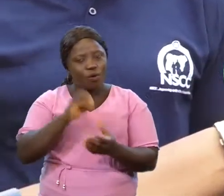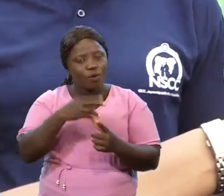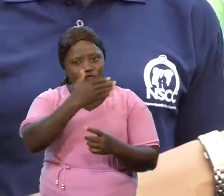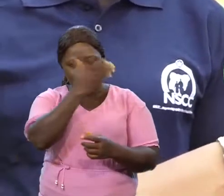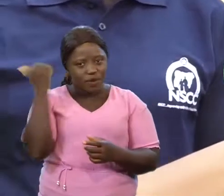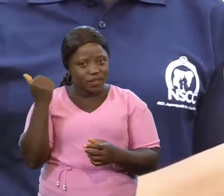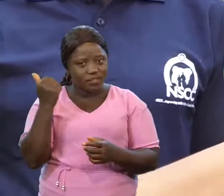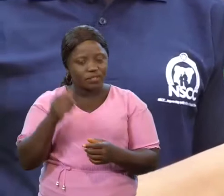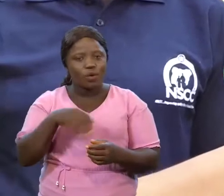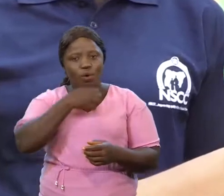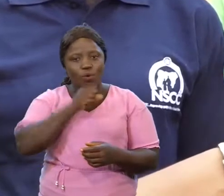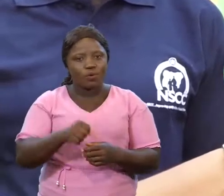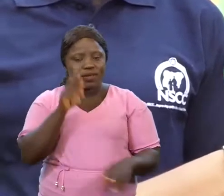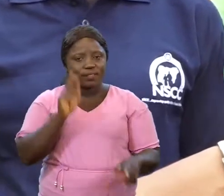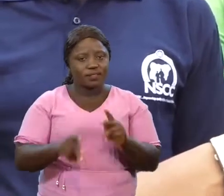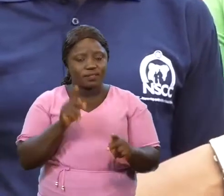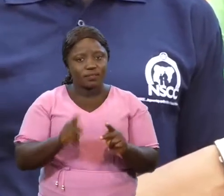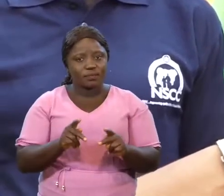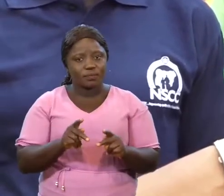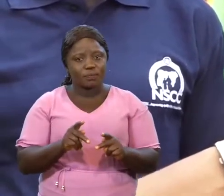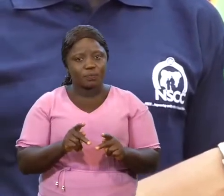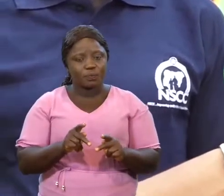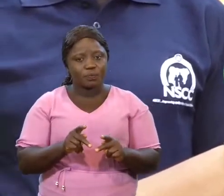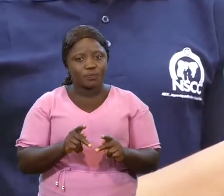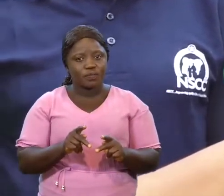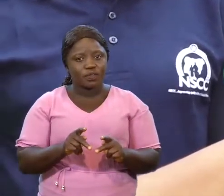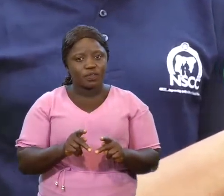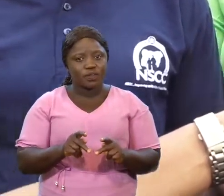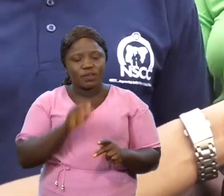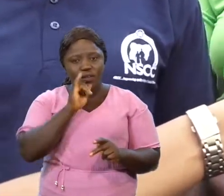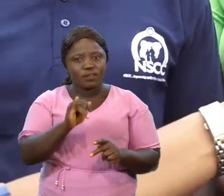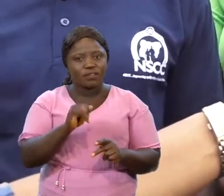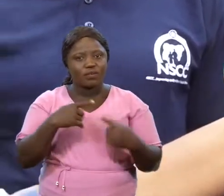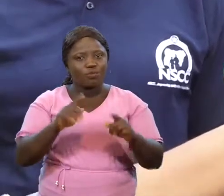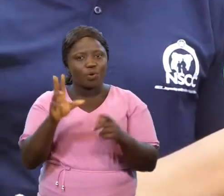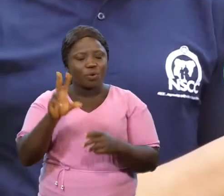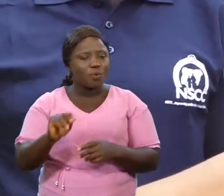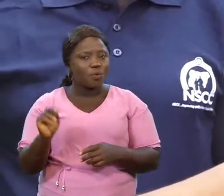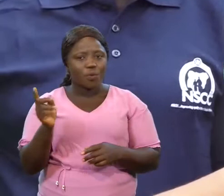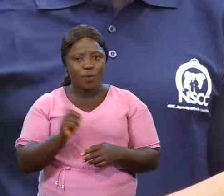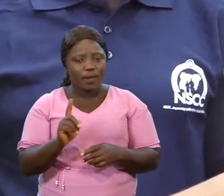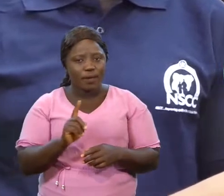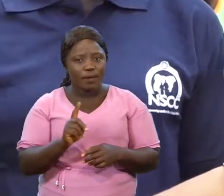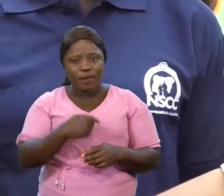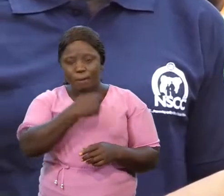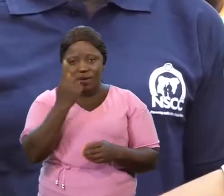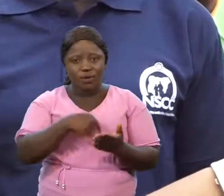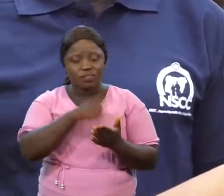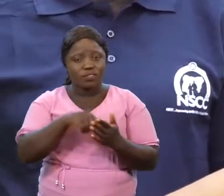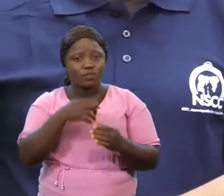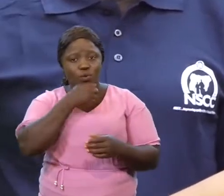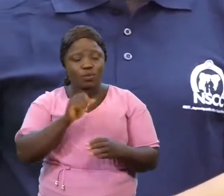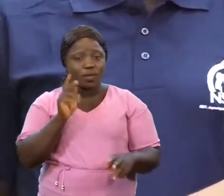or forgets its older citizens is practically going nowhere, because